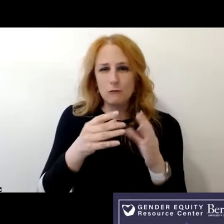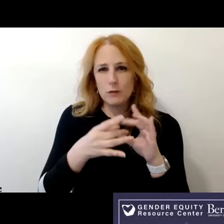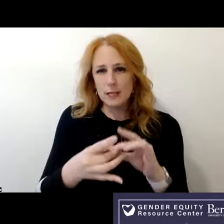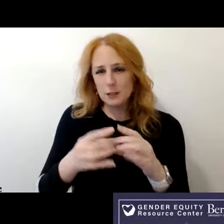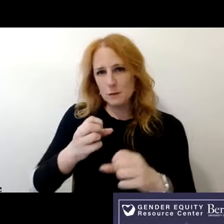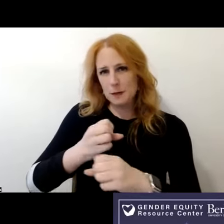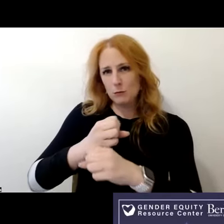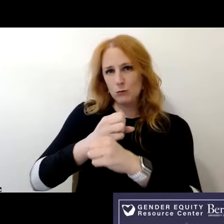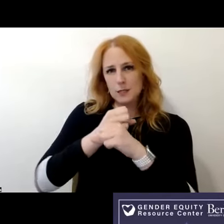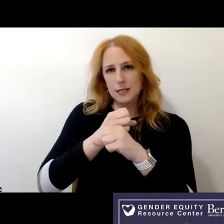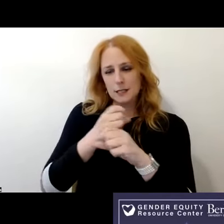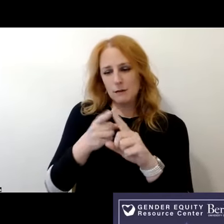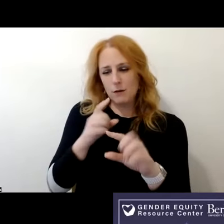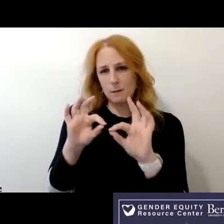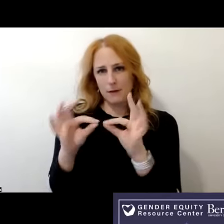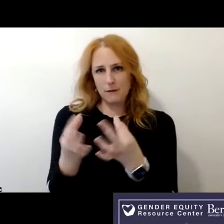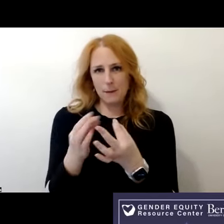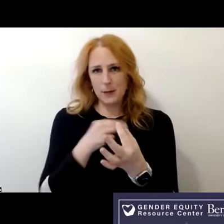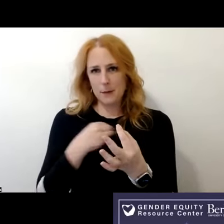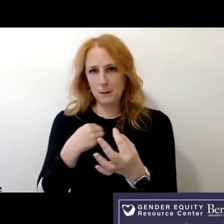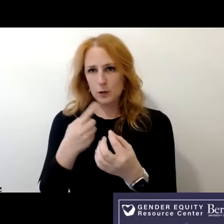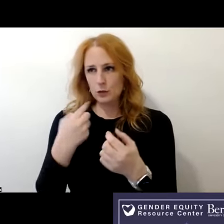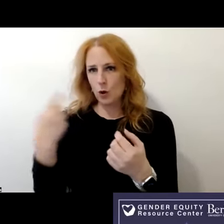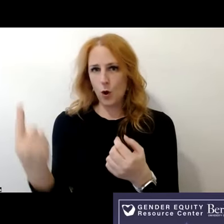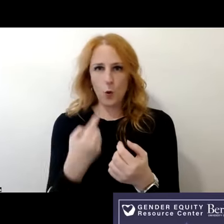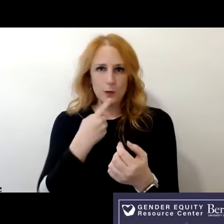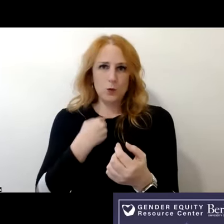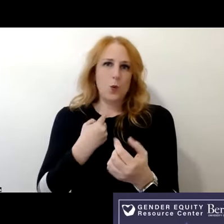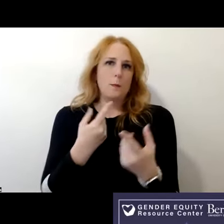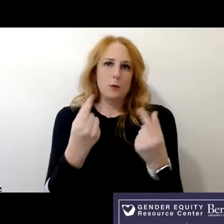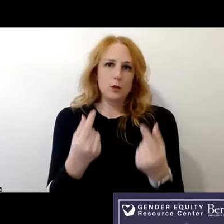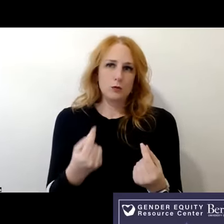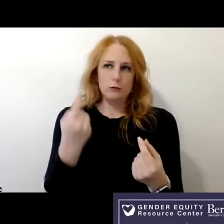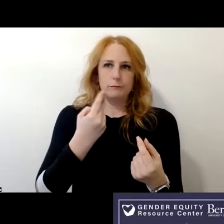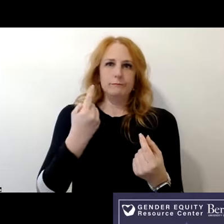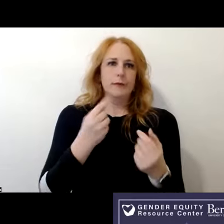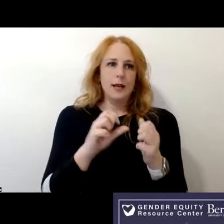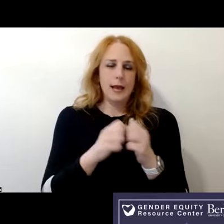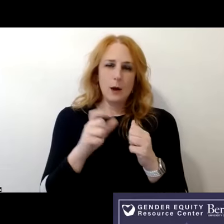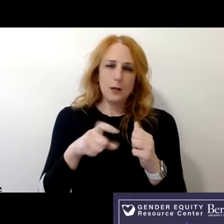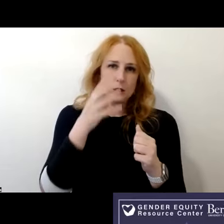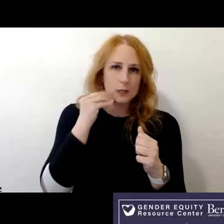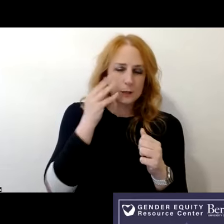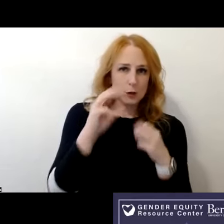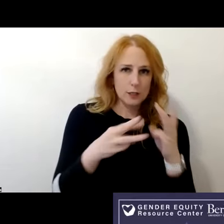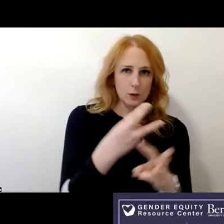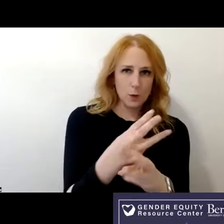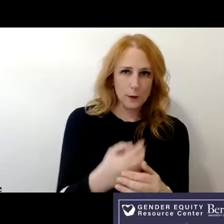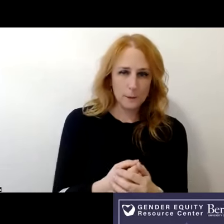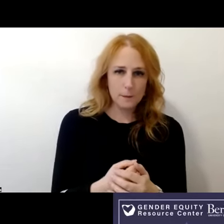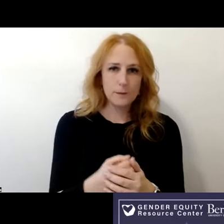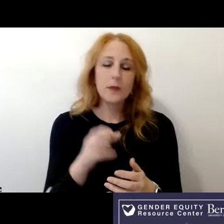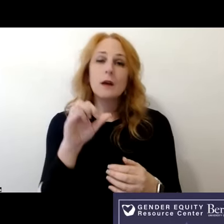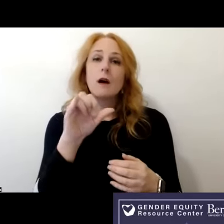family members and being told what I should be doing and how I should be experiencing the world. I'm